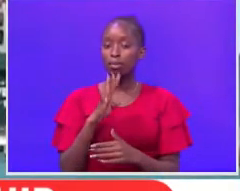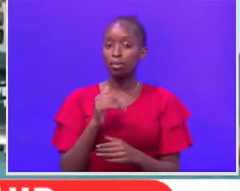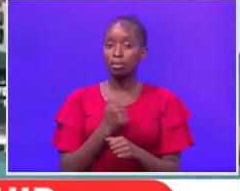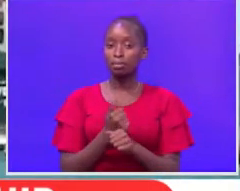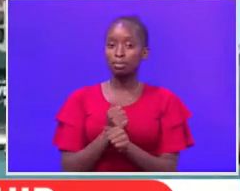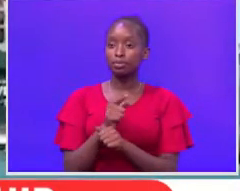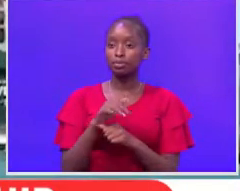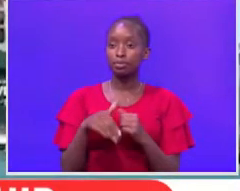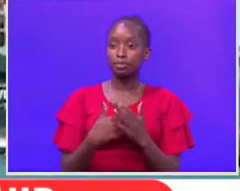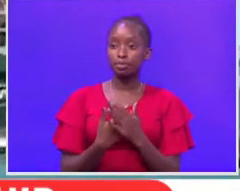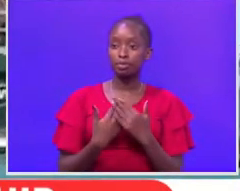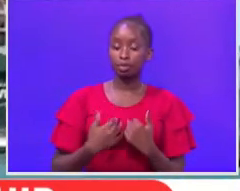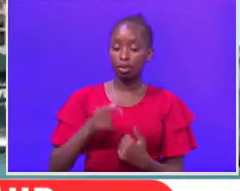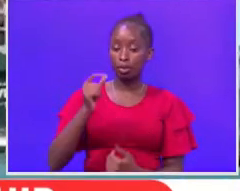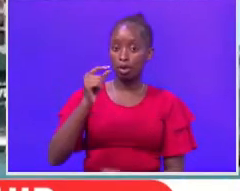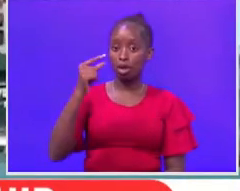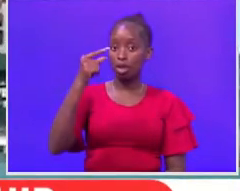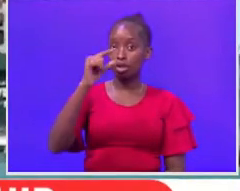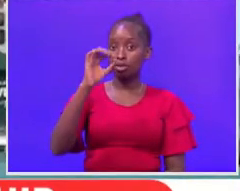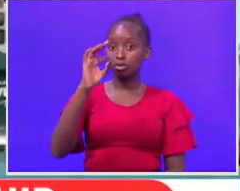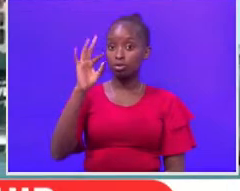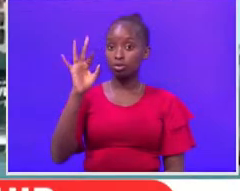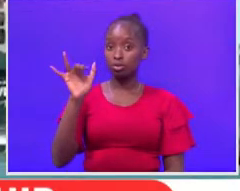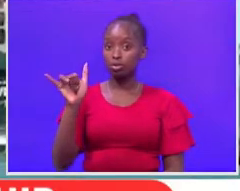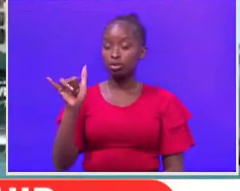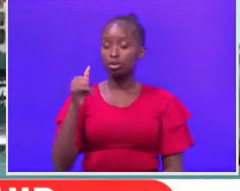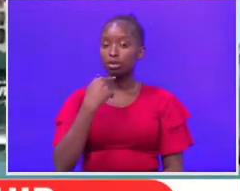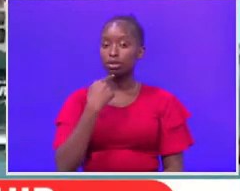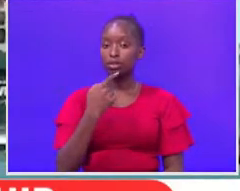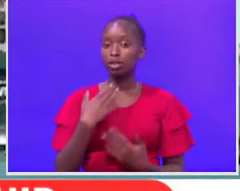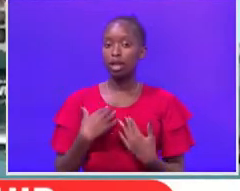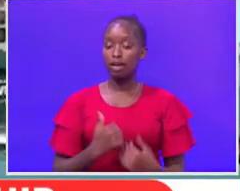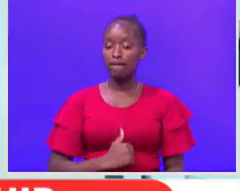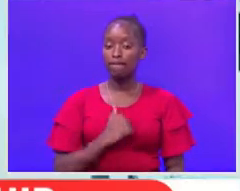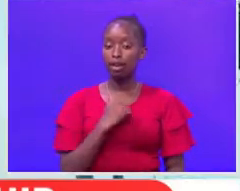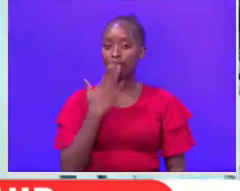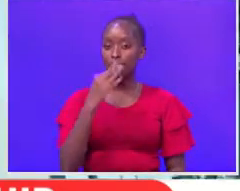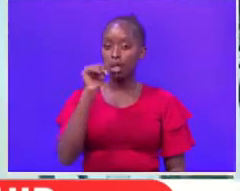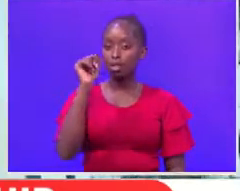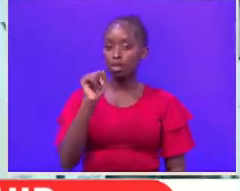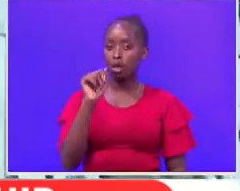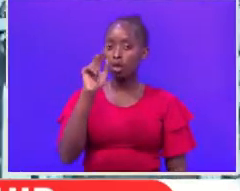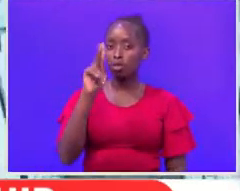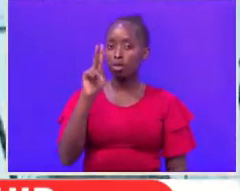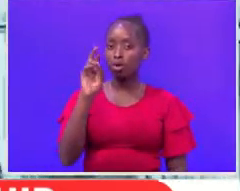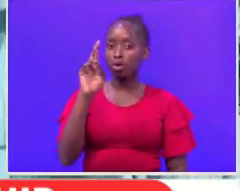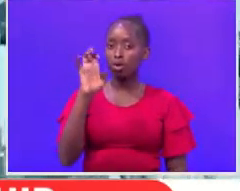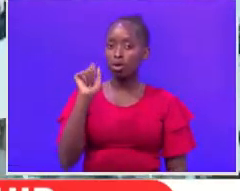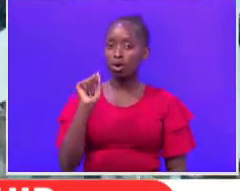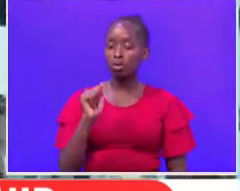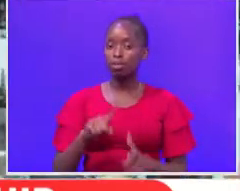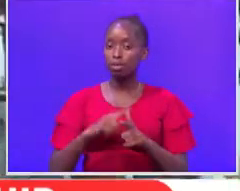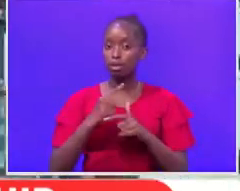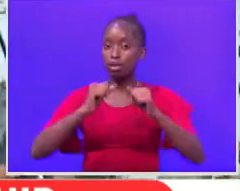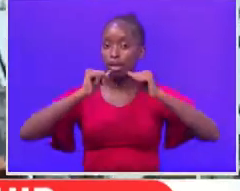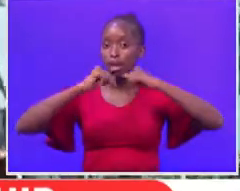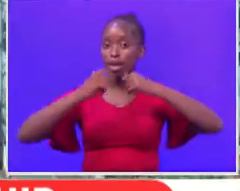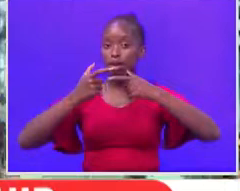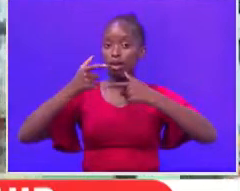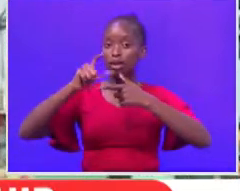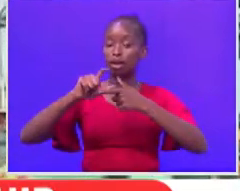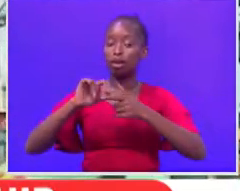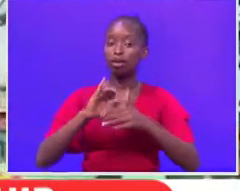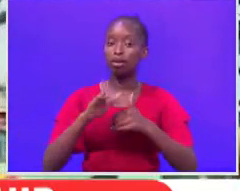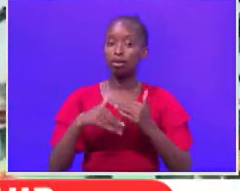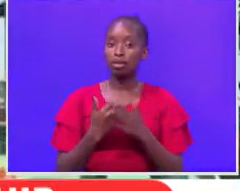Kaituko, said a delegation of government officers visited South Korea a few days ago and agreed to increase Kenya's maritime training